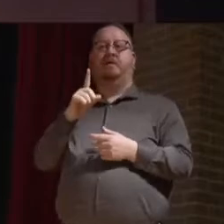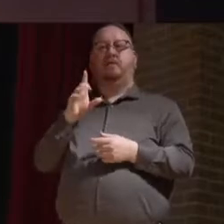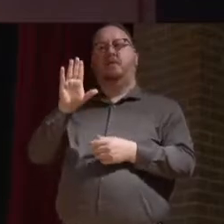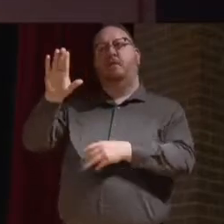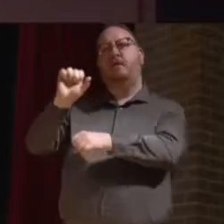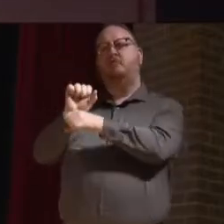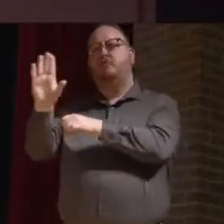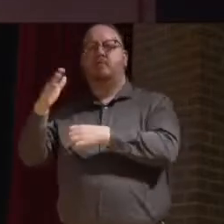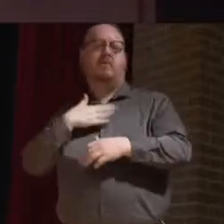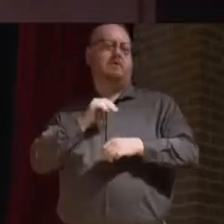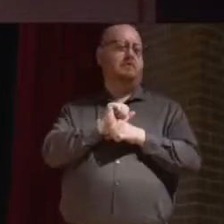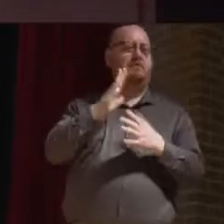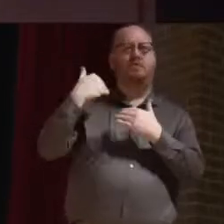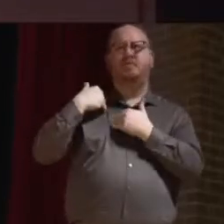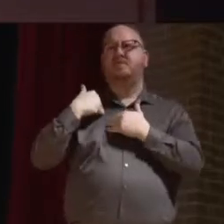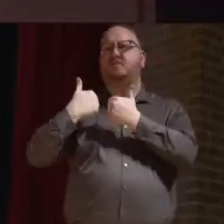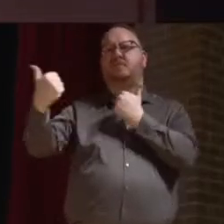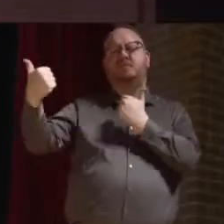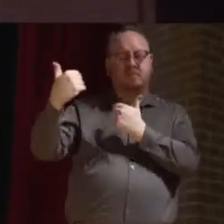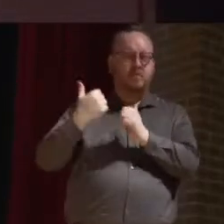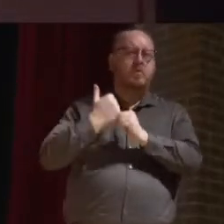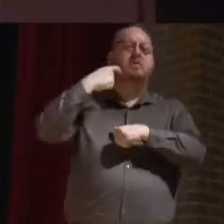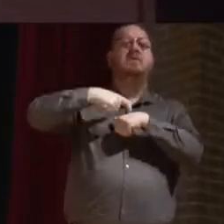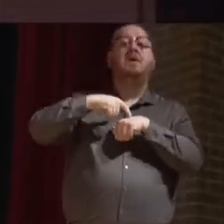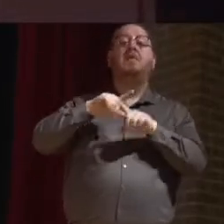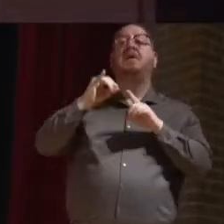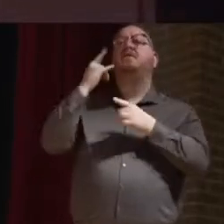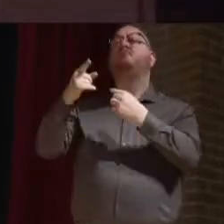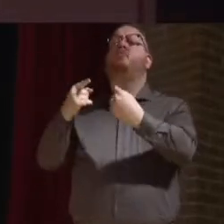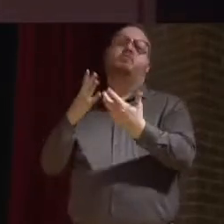do this. Okay. Mm-hmm. Yeah.